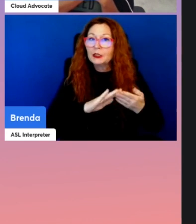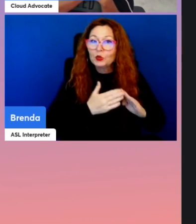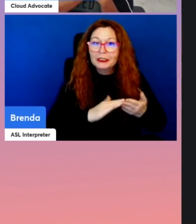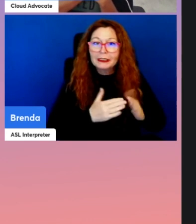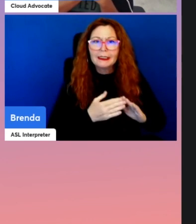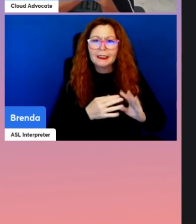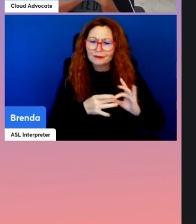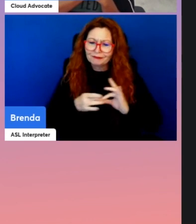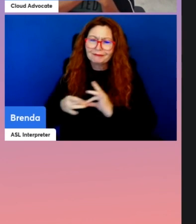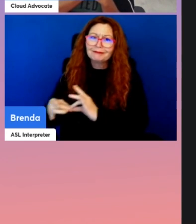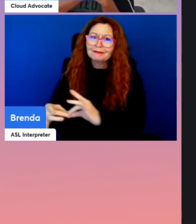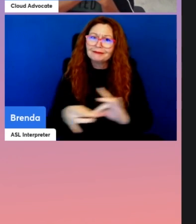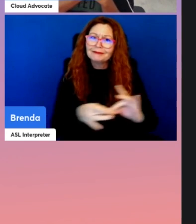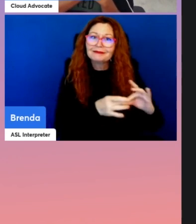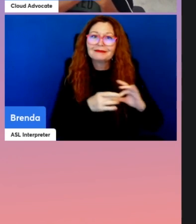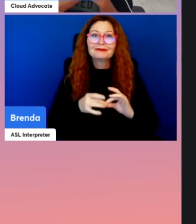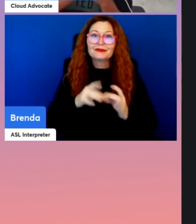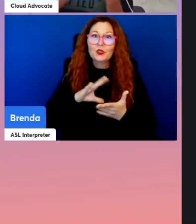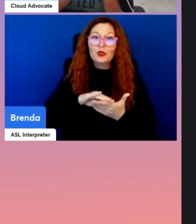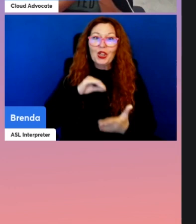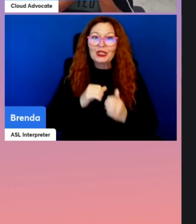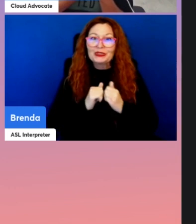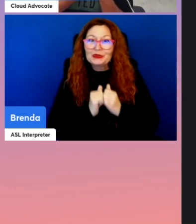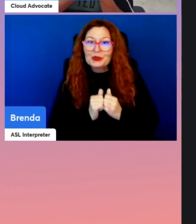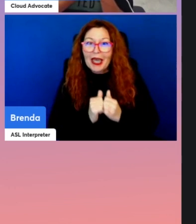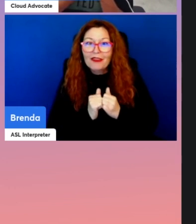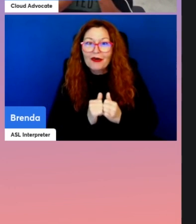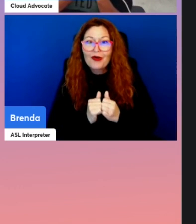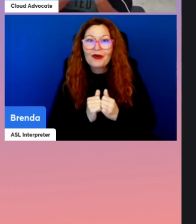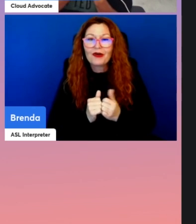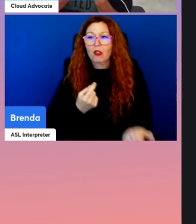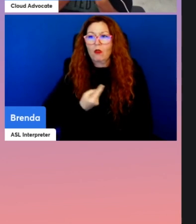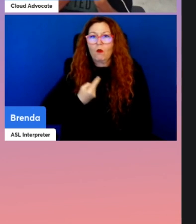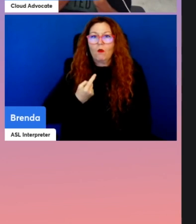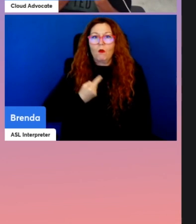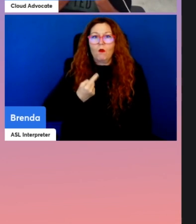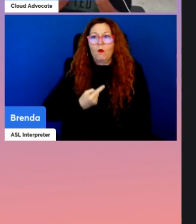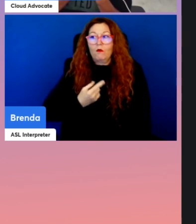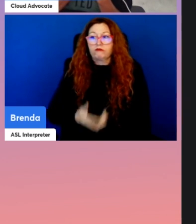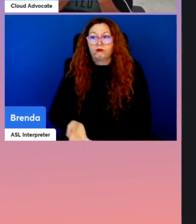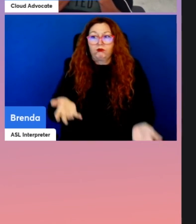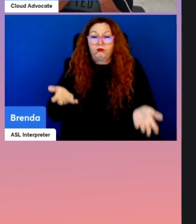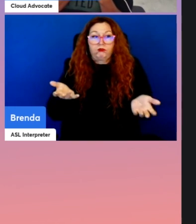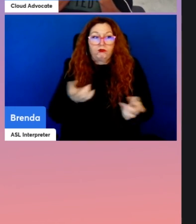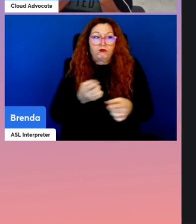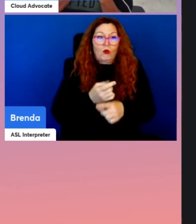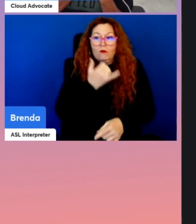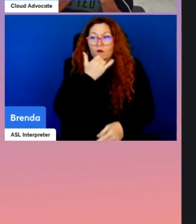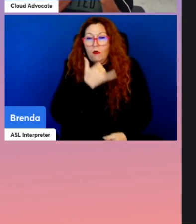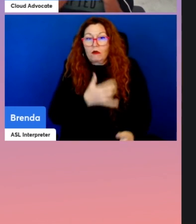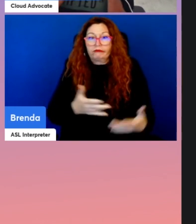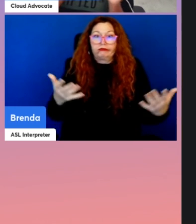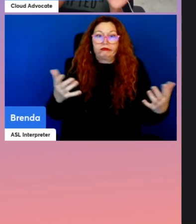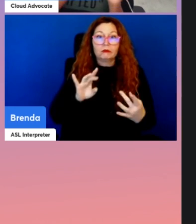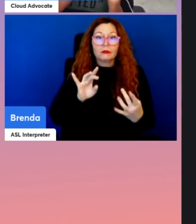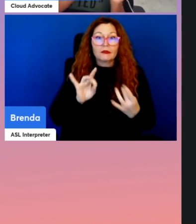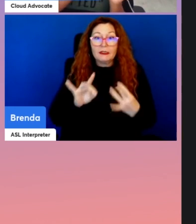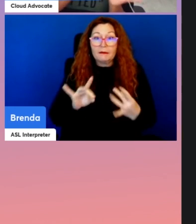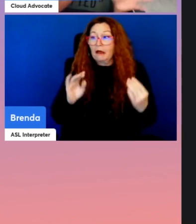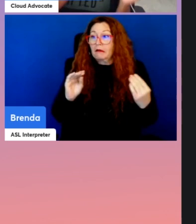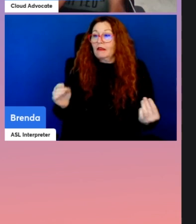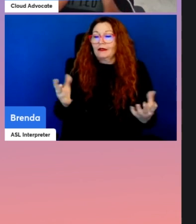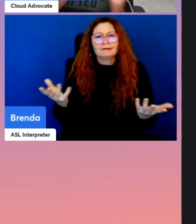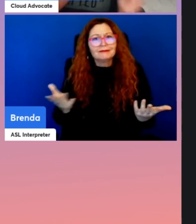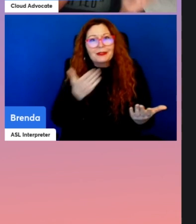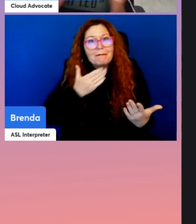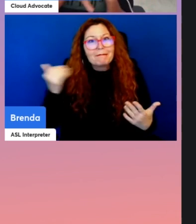to learn with each other versus alone, in my opinion, and have a good time doing it. And also, like I said, because I'll